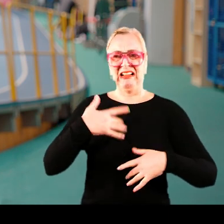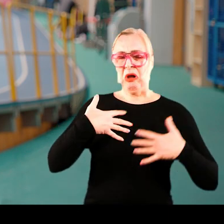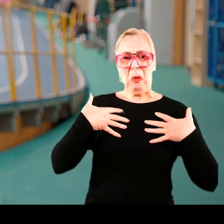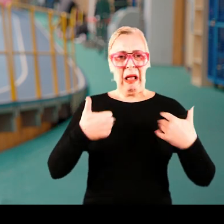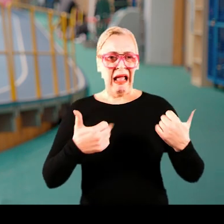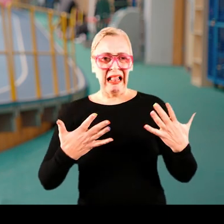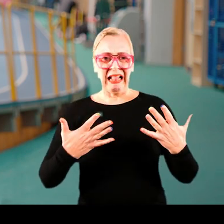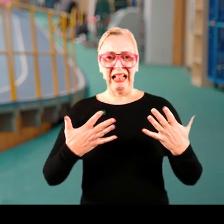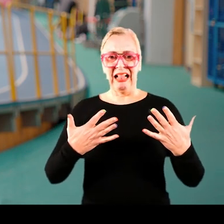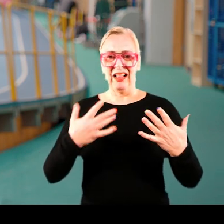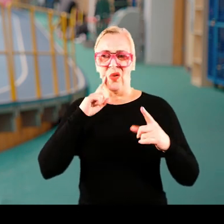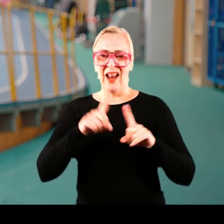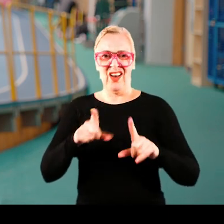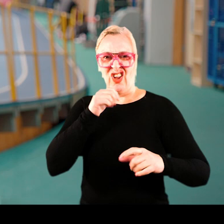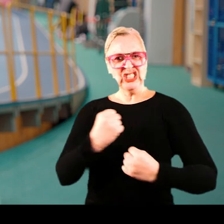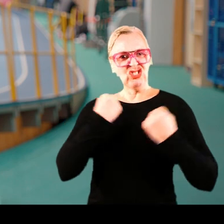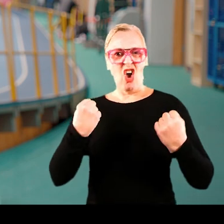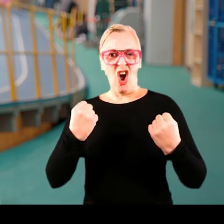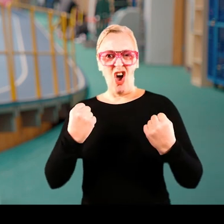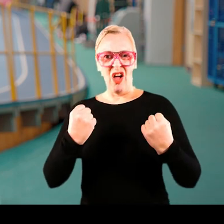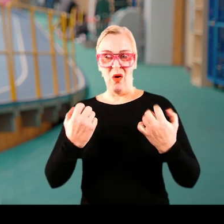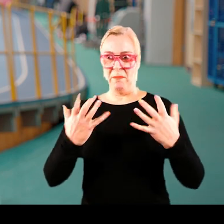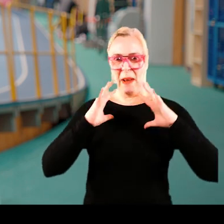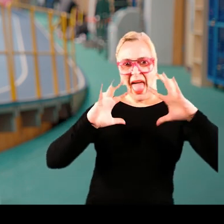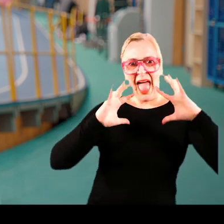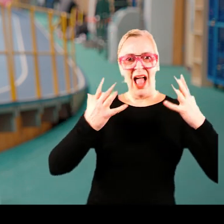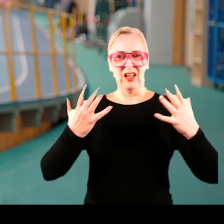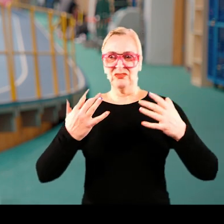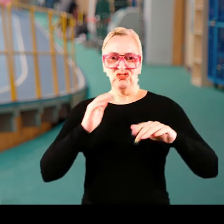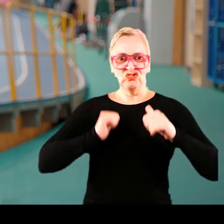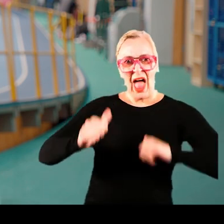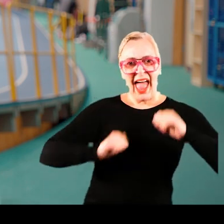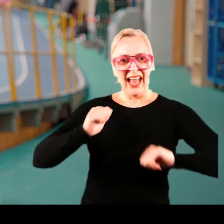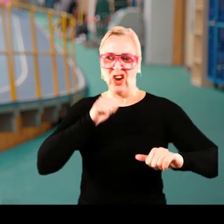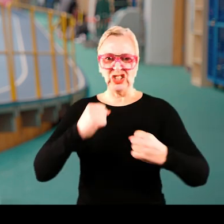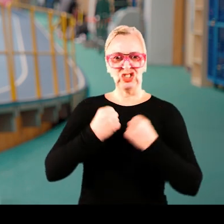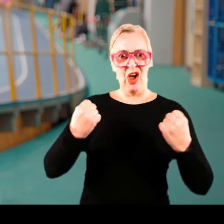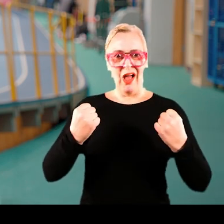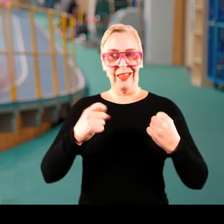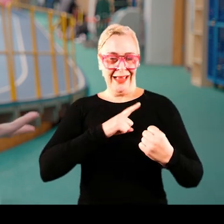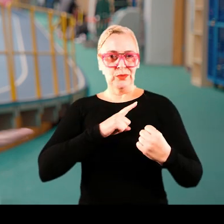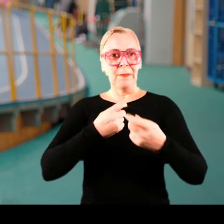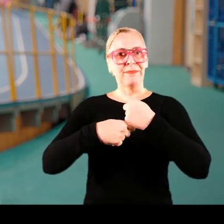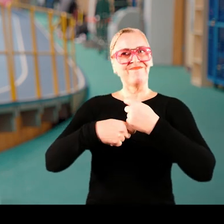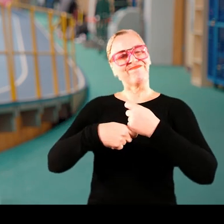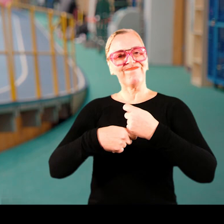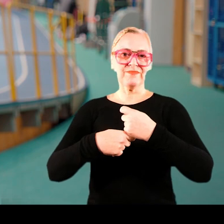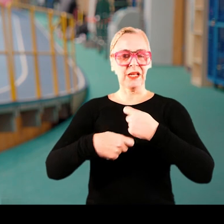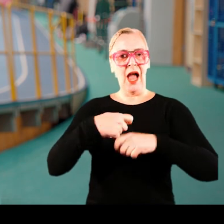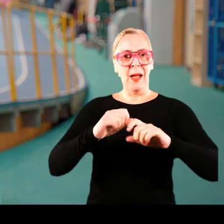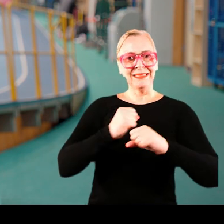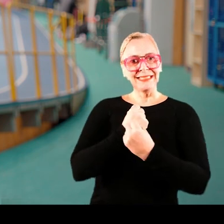teimlo'n ymwel neu mae gallu dangos bod ti ddim yn gryf i chwarae